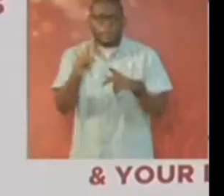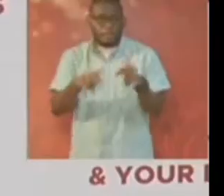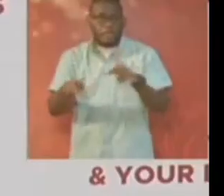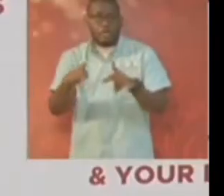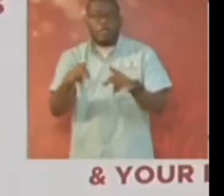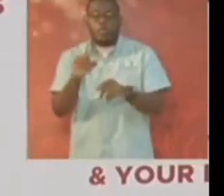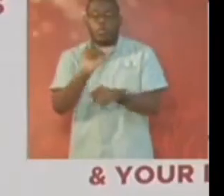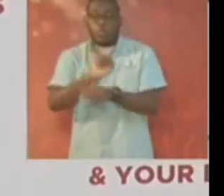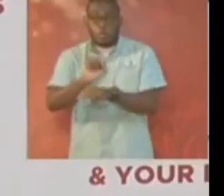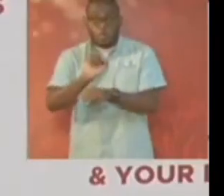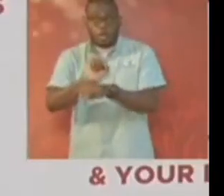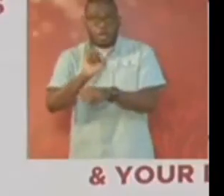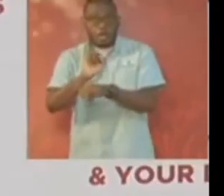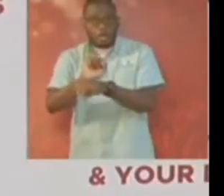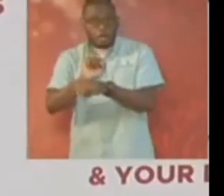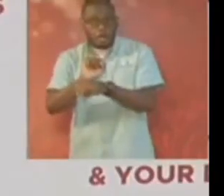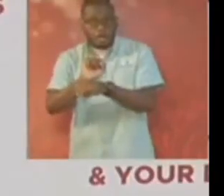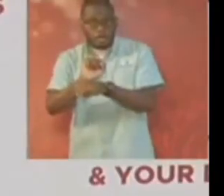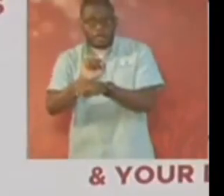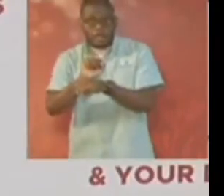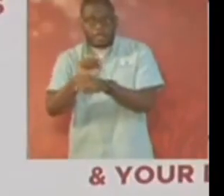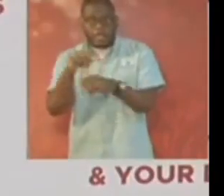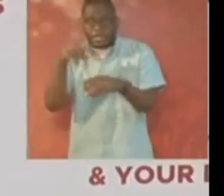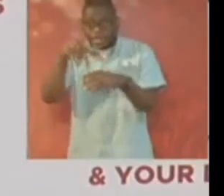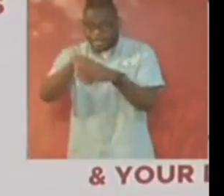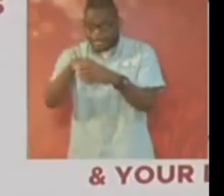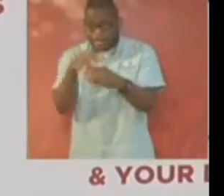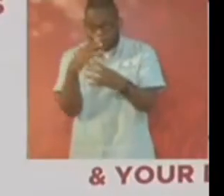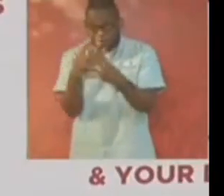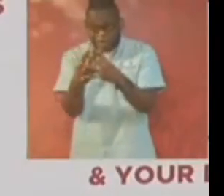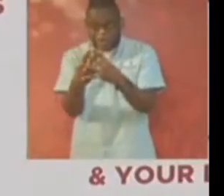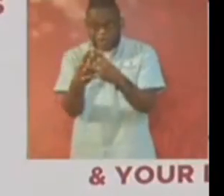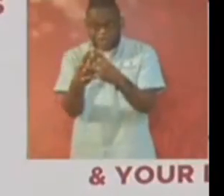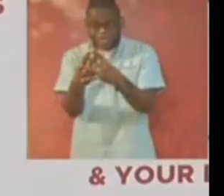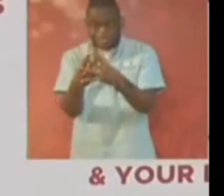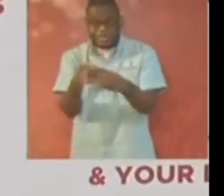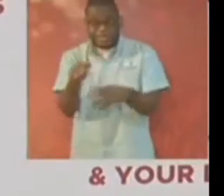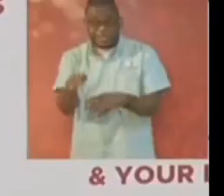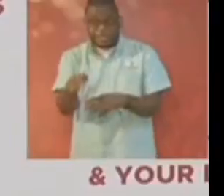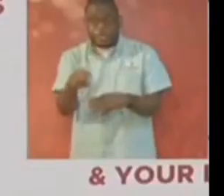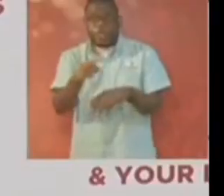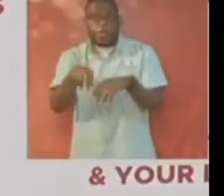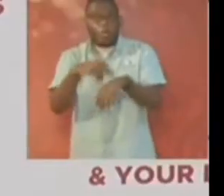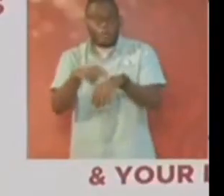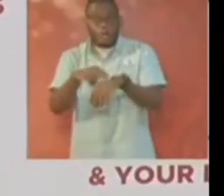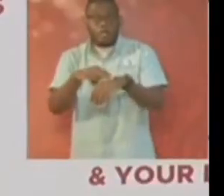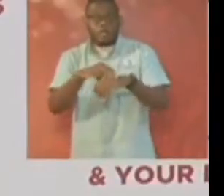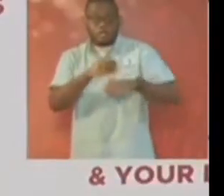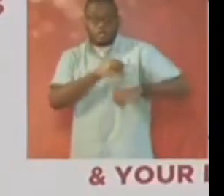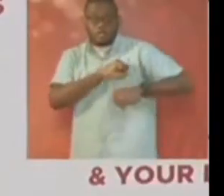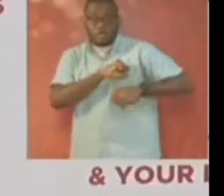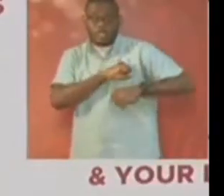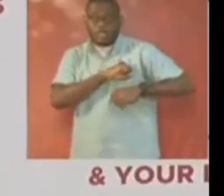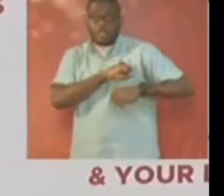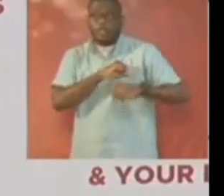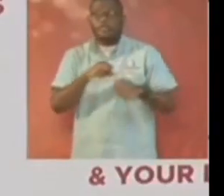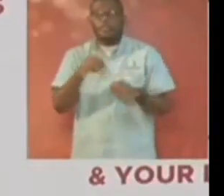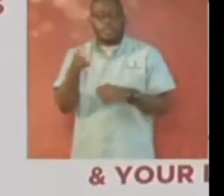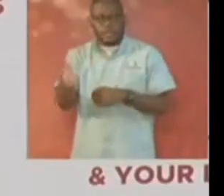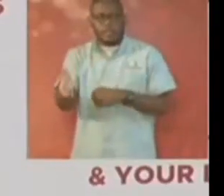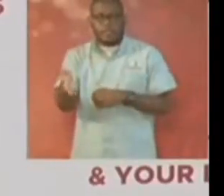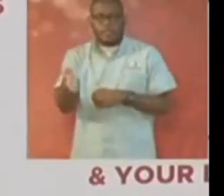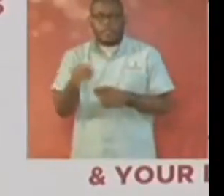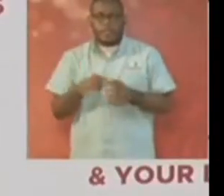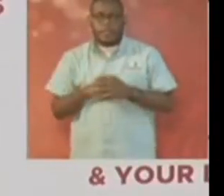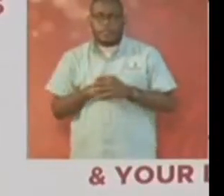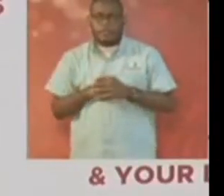the prisons, and they are guided by the Ministry of National Security as the lead agency. With regards to the issue about the